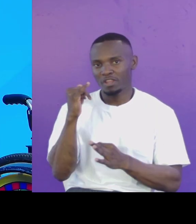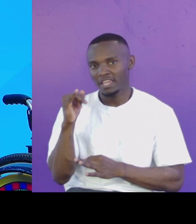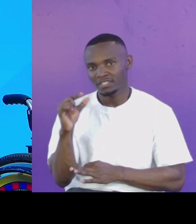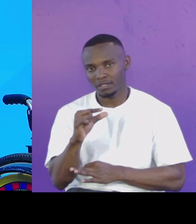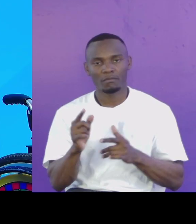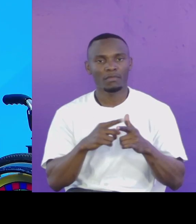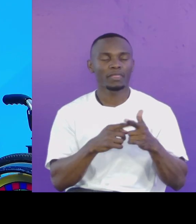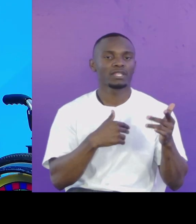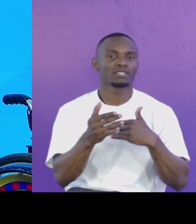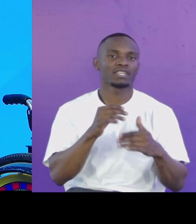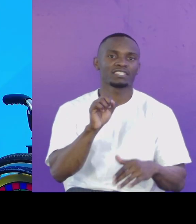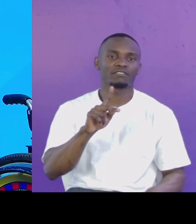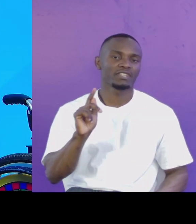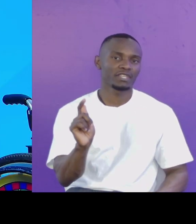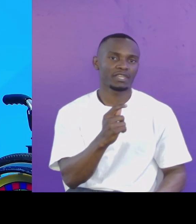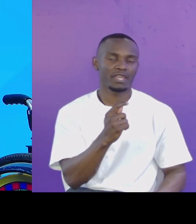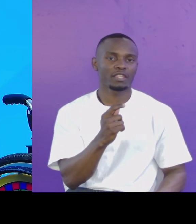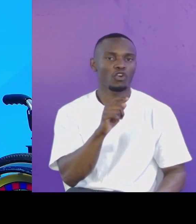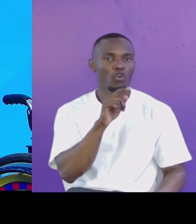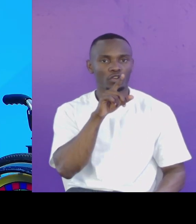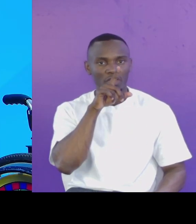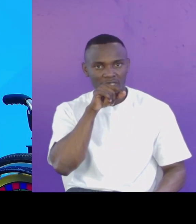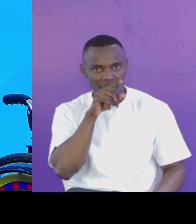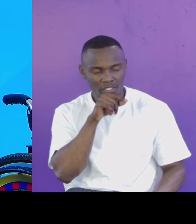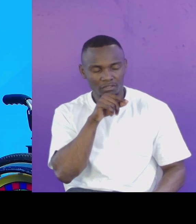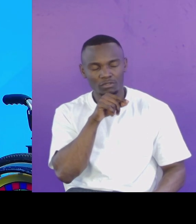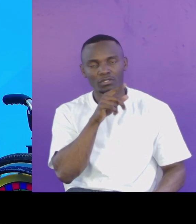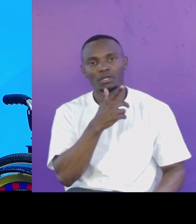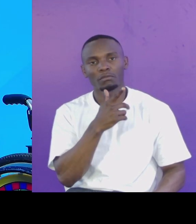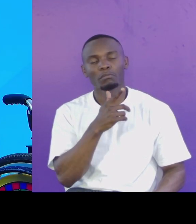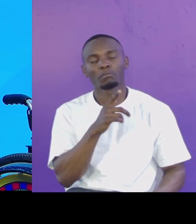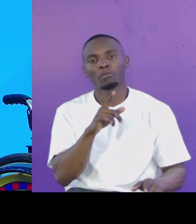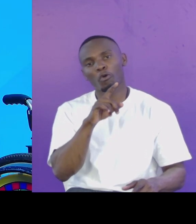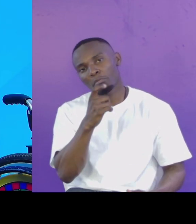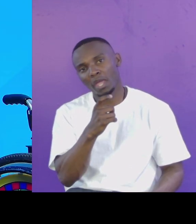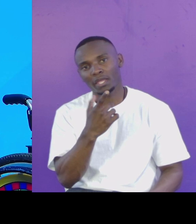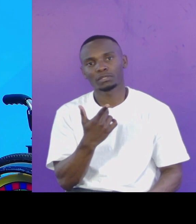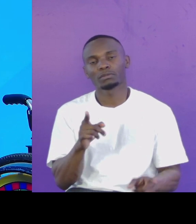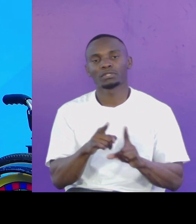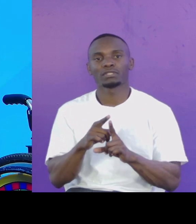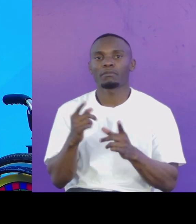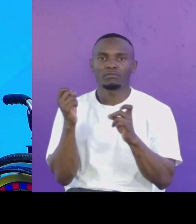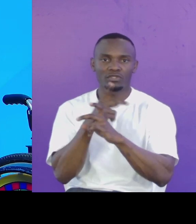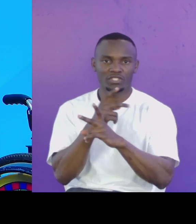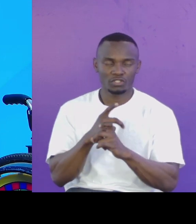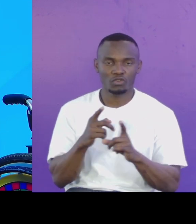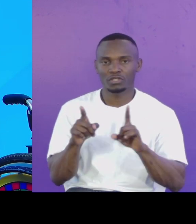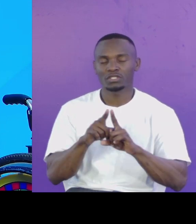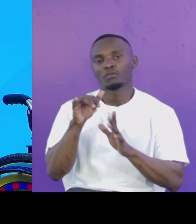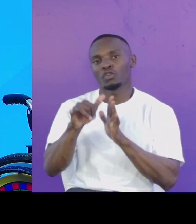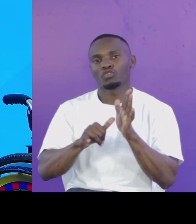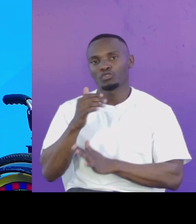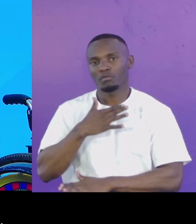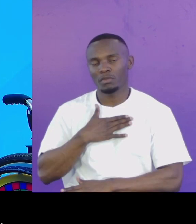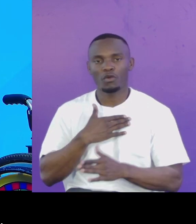TV Kenya on X and TikTok. You can also subscribe to our YouTube channel, Science TV